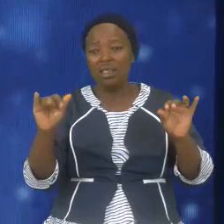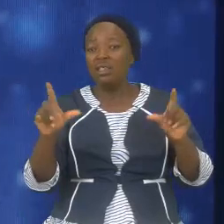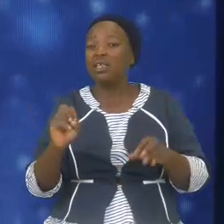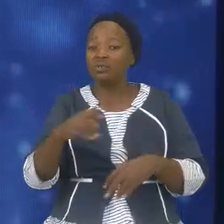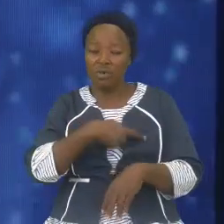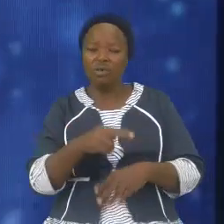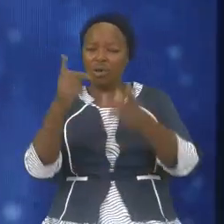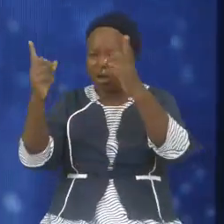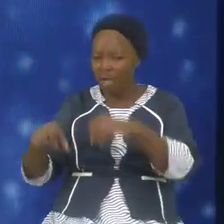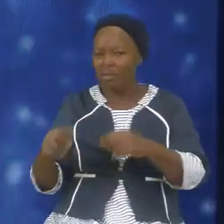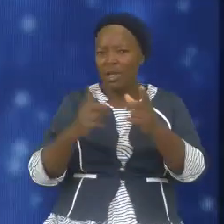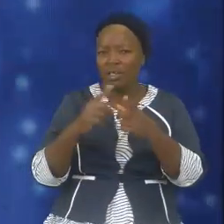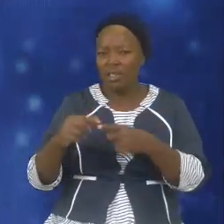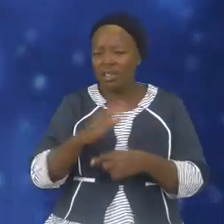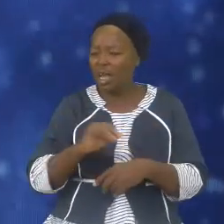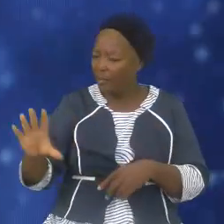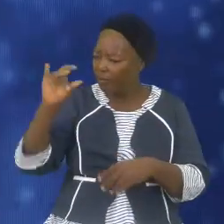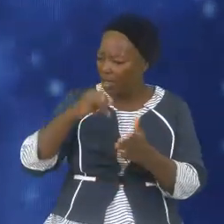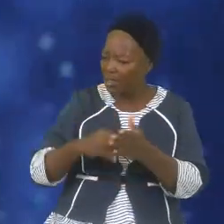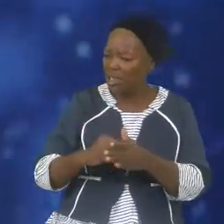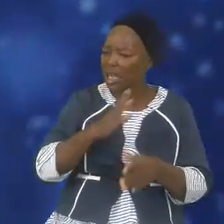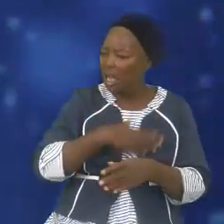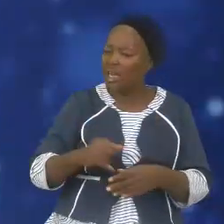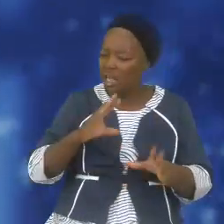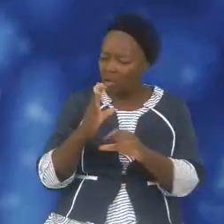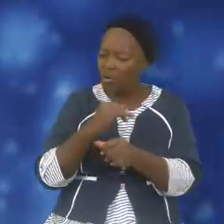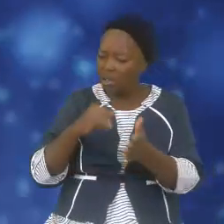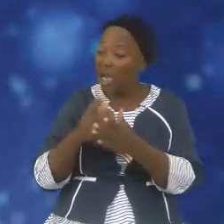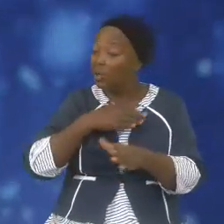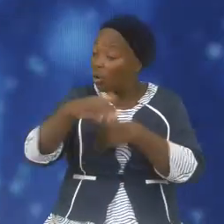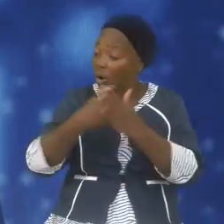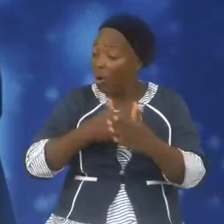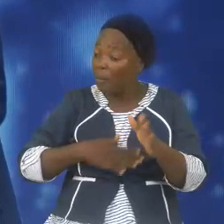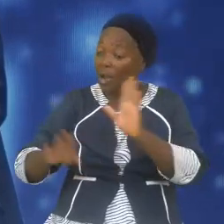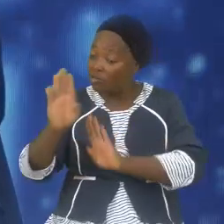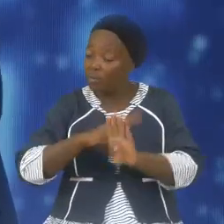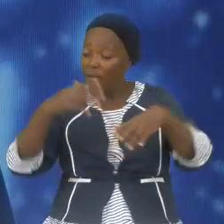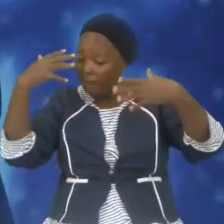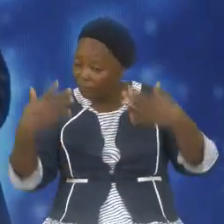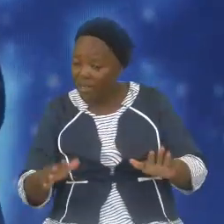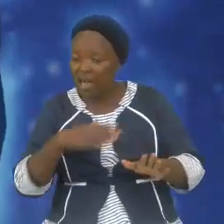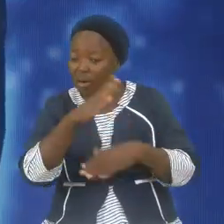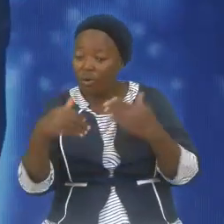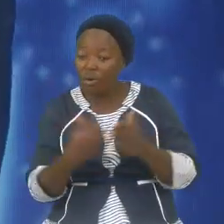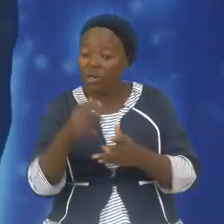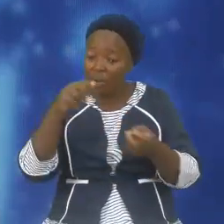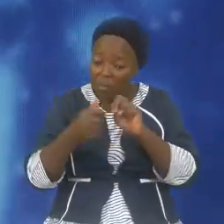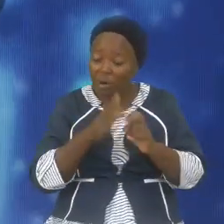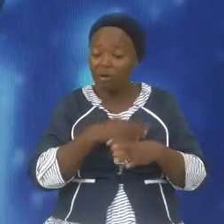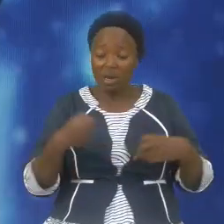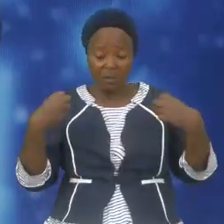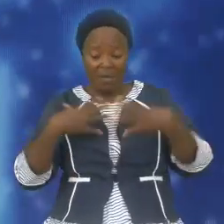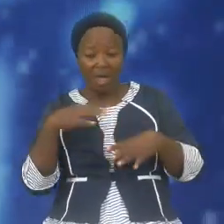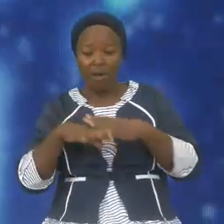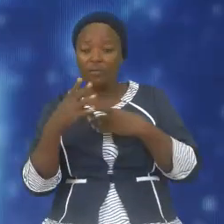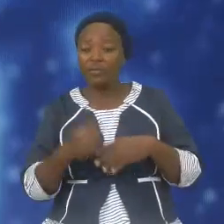I got it. All my troubles are over, and all the trauma and the palpitation and the fear of